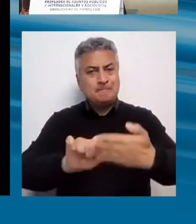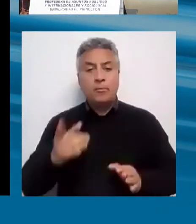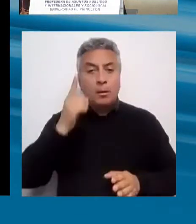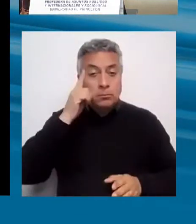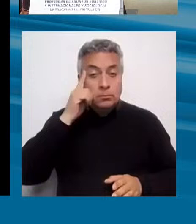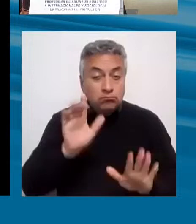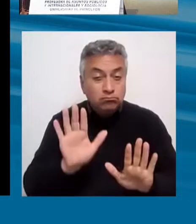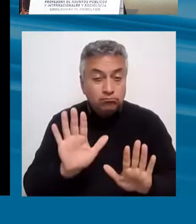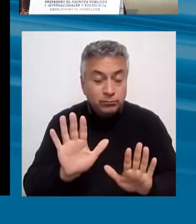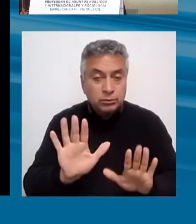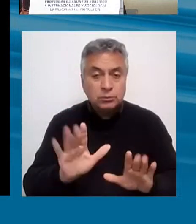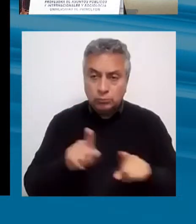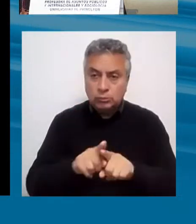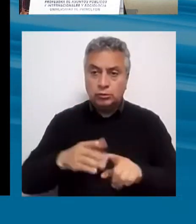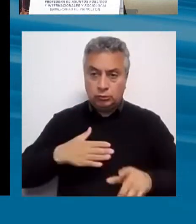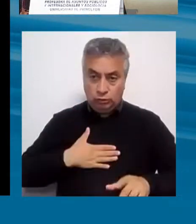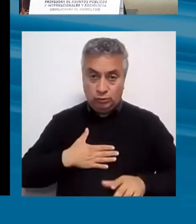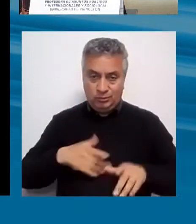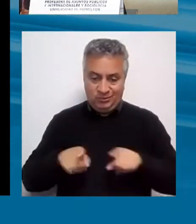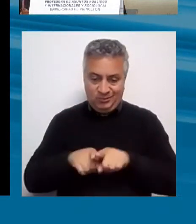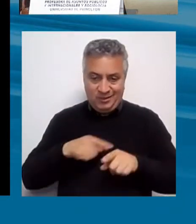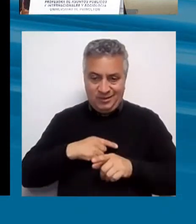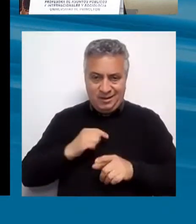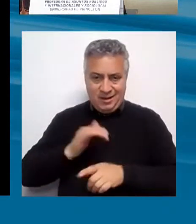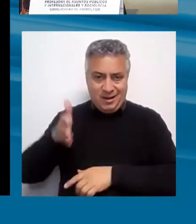multiple, and